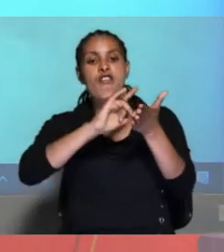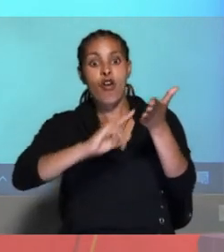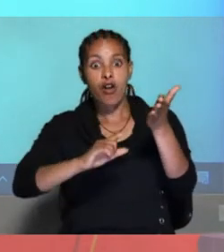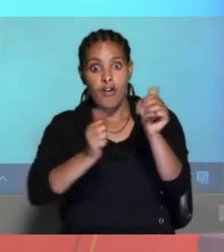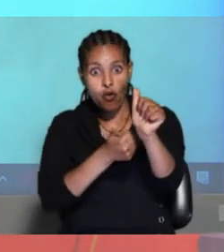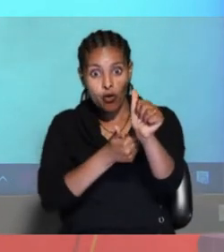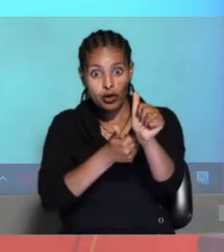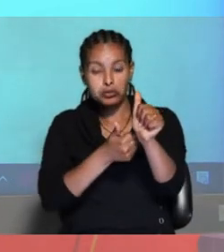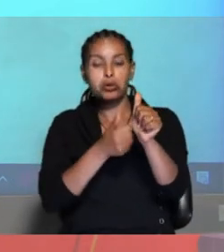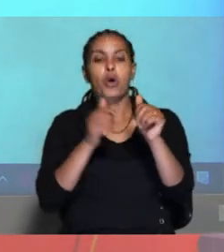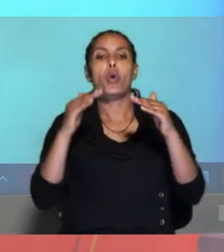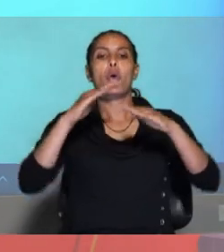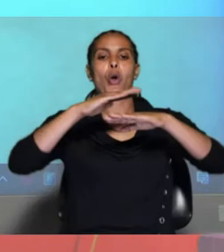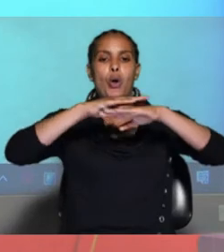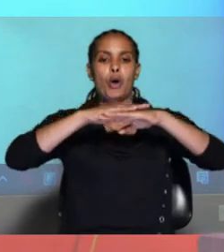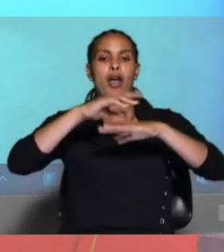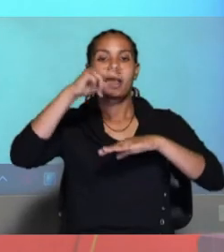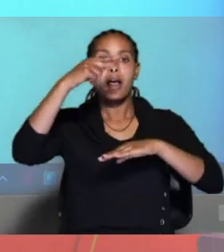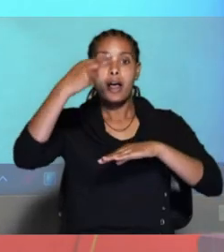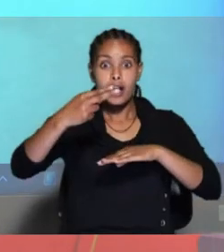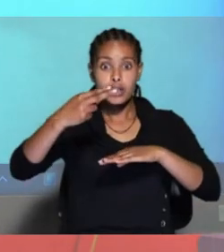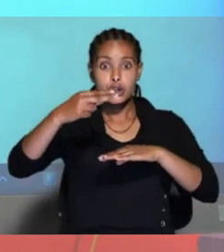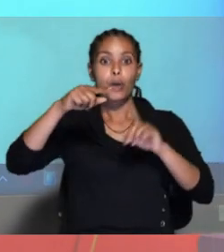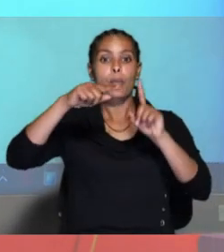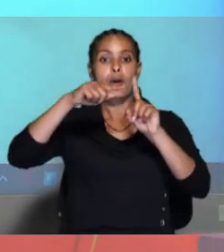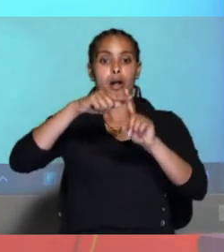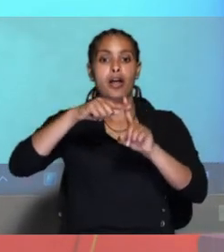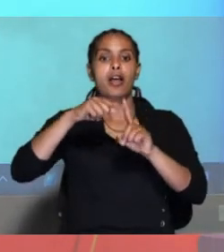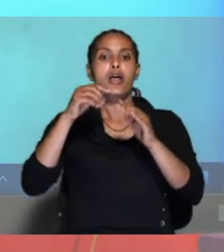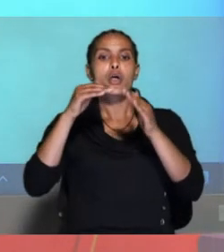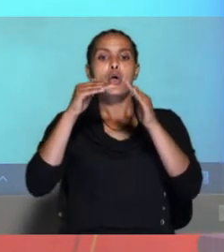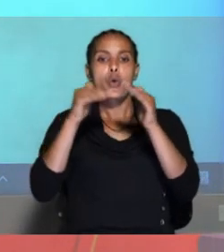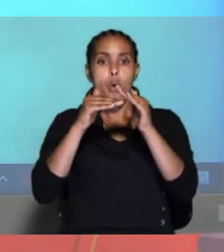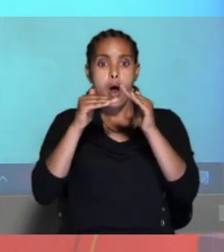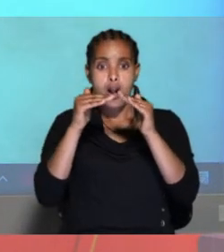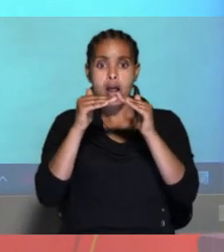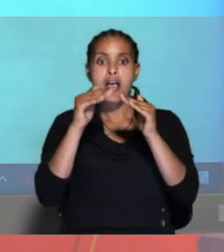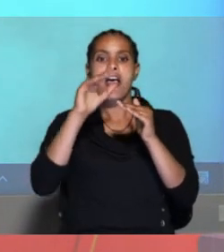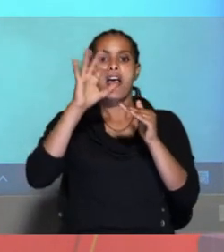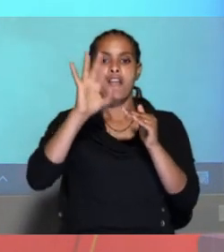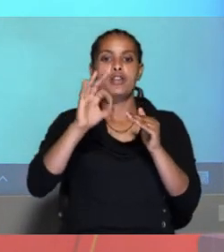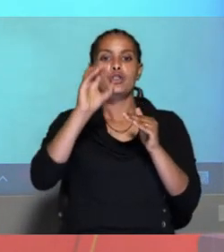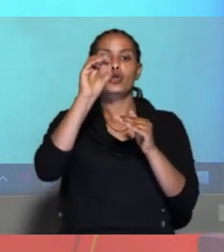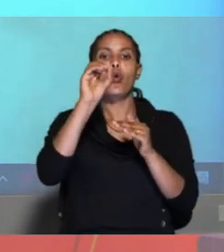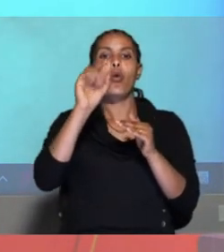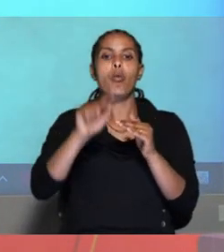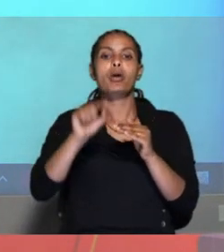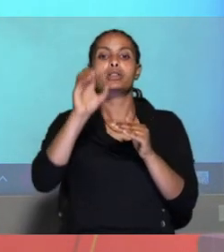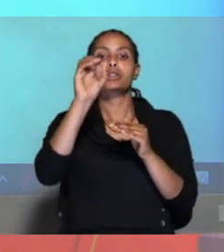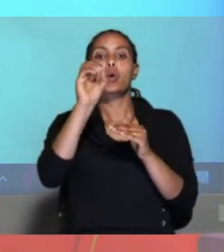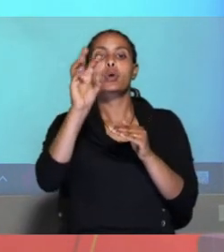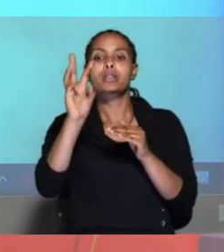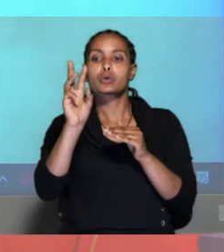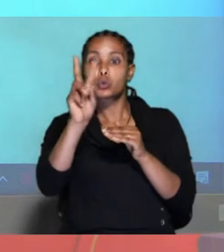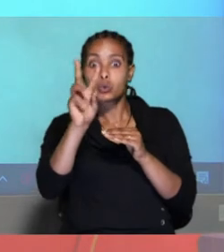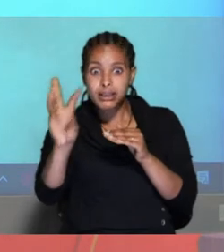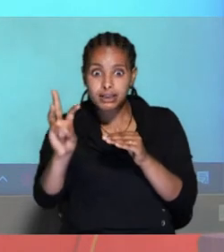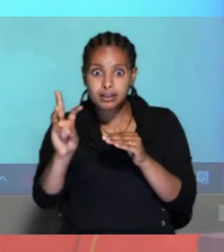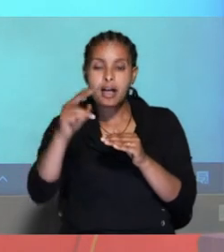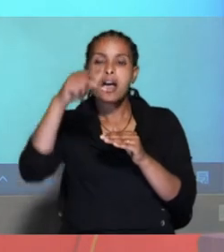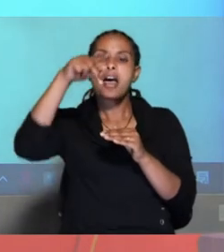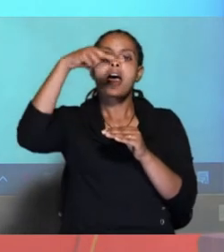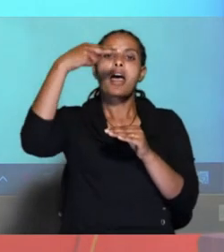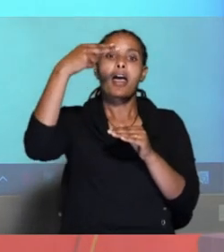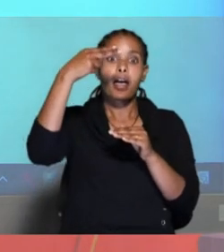equilibrium concentrations. H plus concentration equal F minus concentration equal 0.026 and